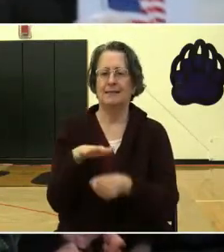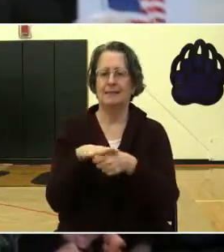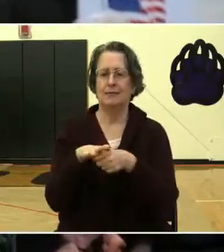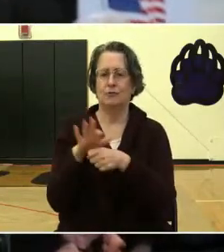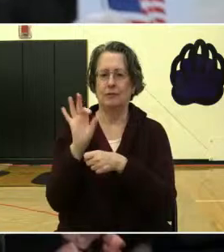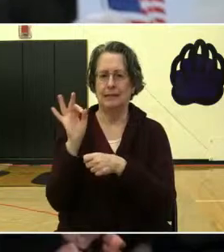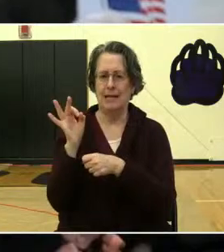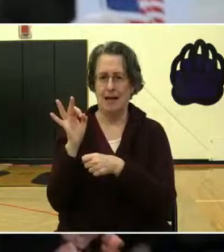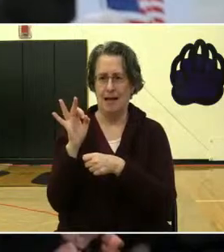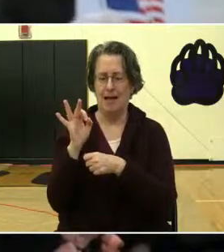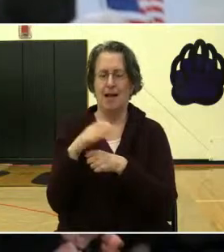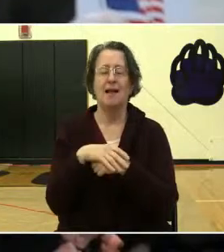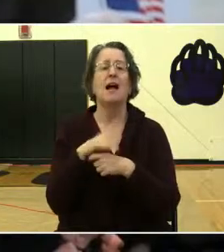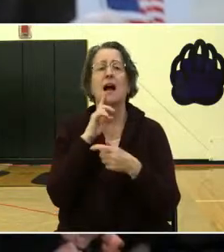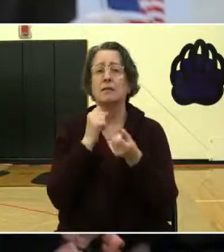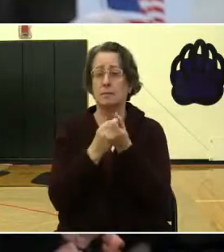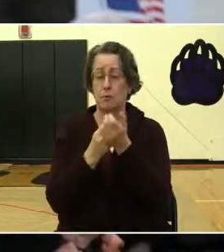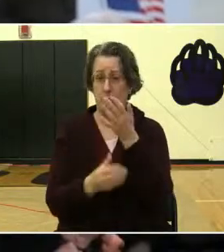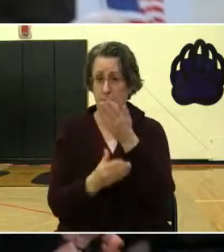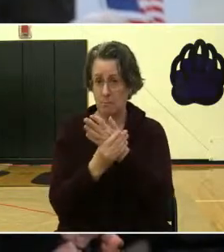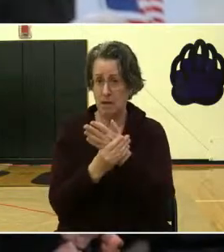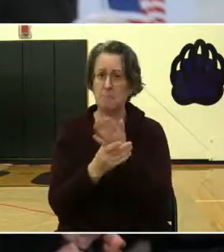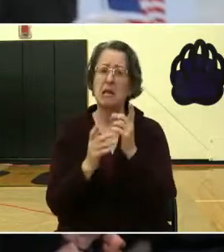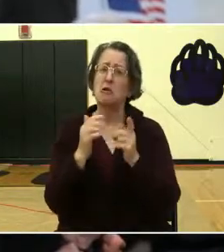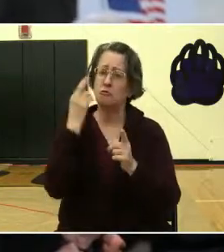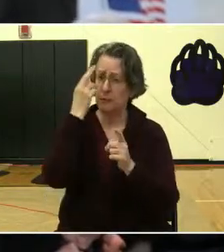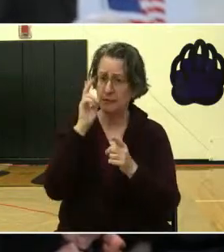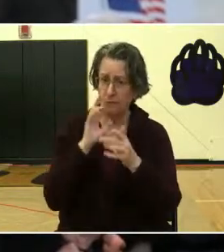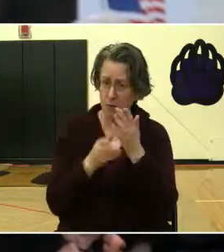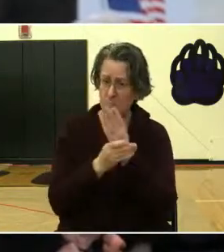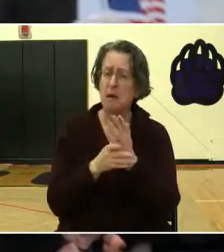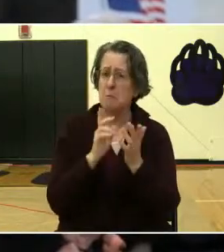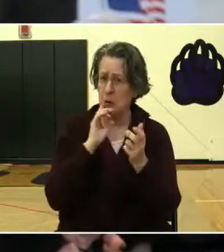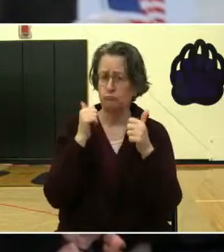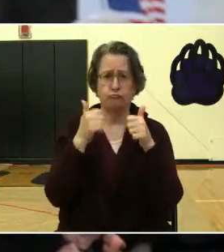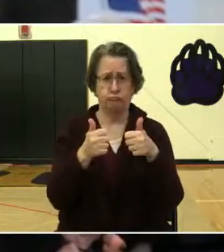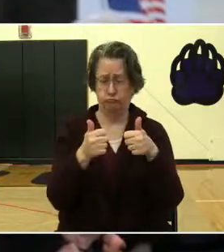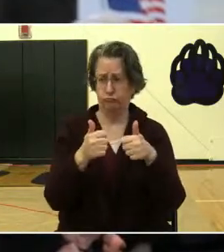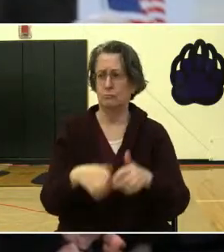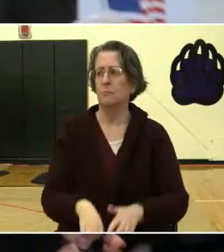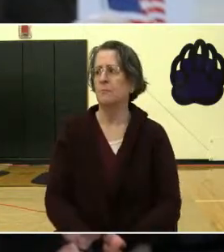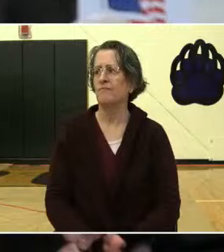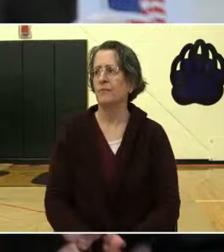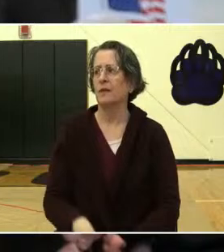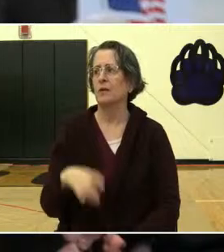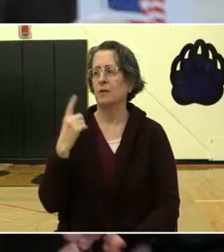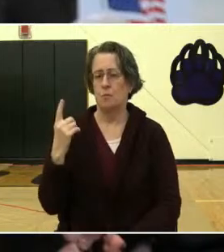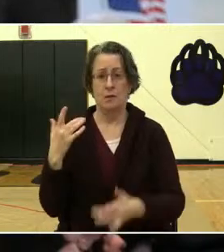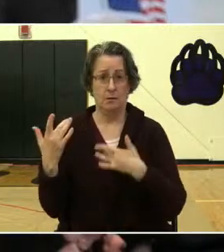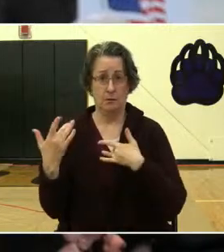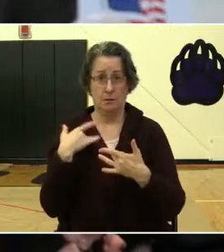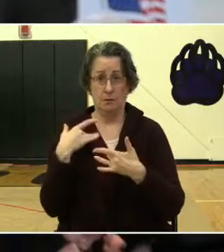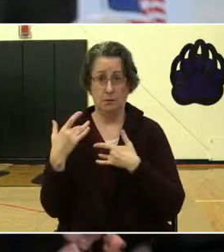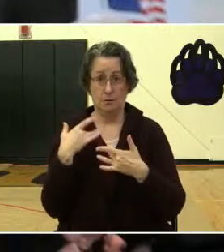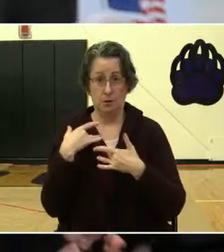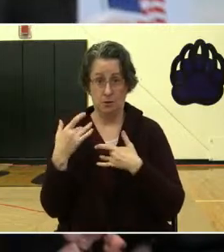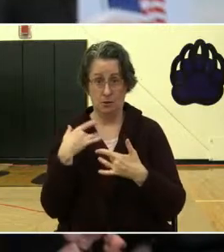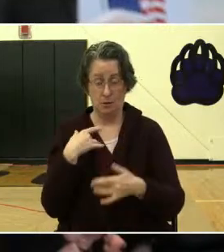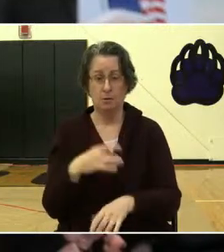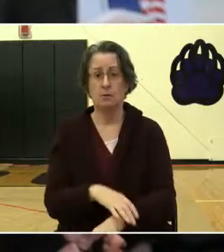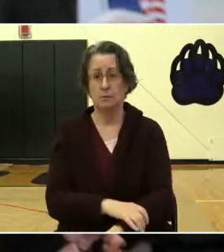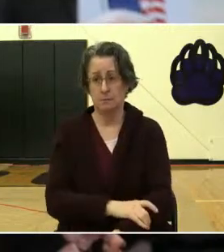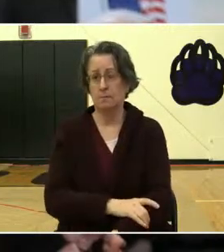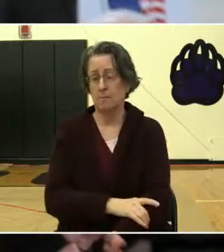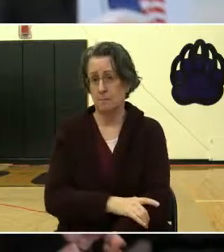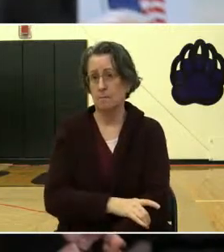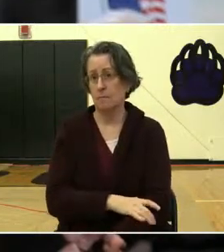behind it um one concern that I have um given what you've just said Mr moderator and and uh what was